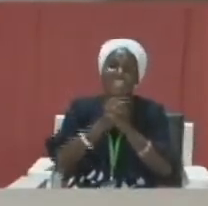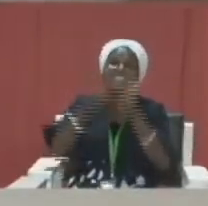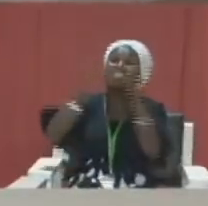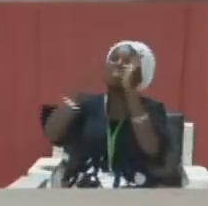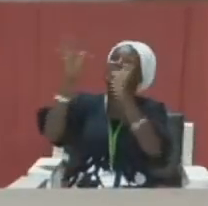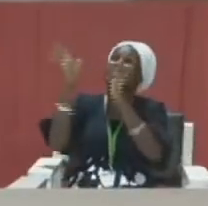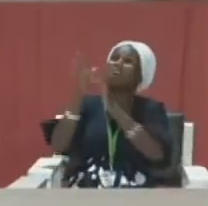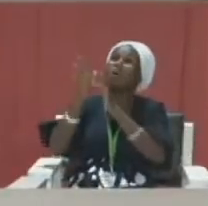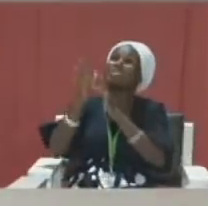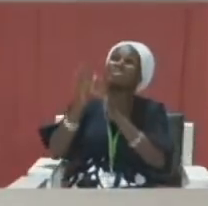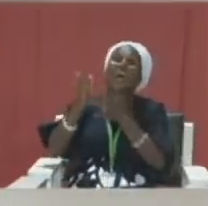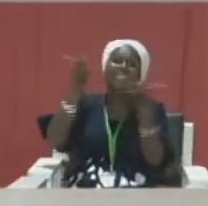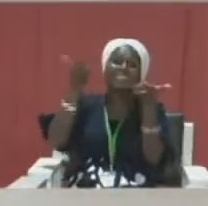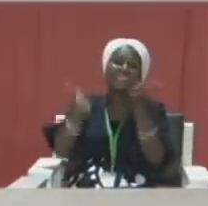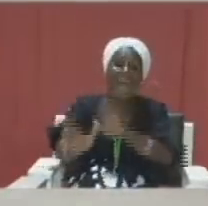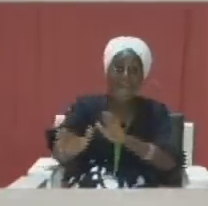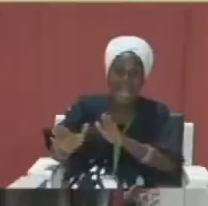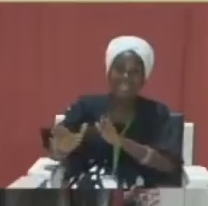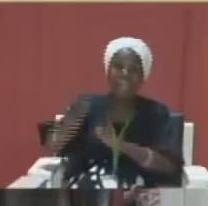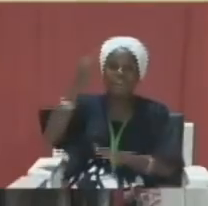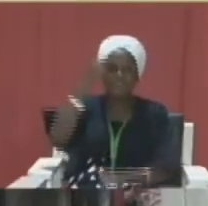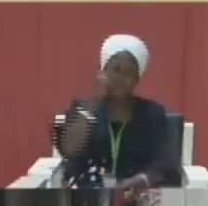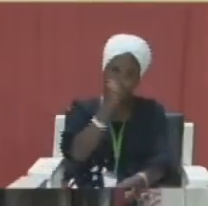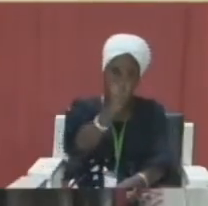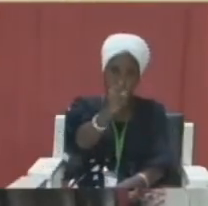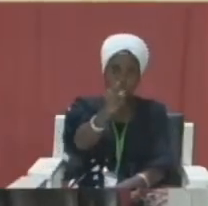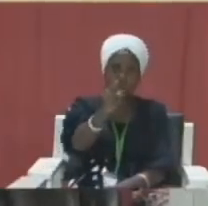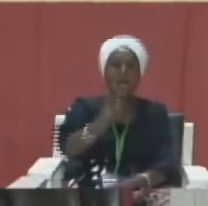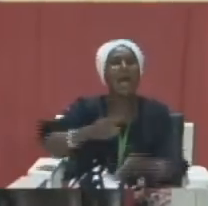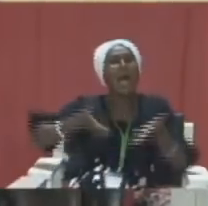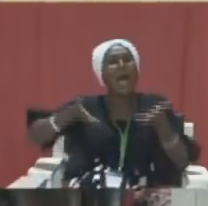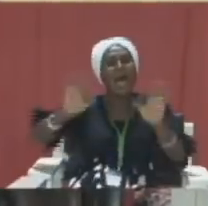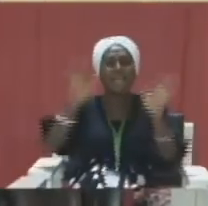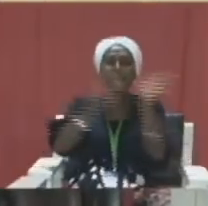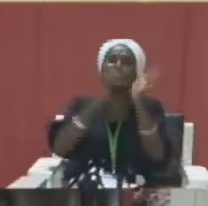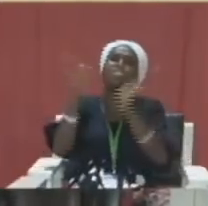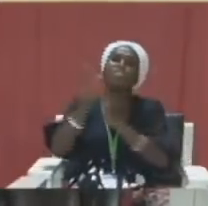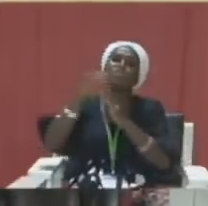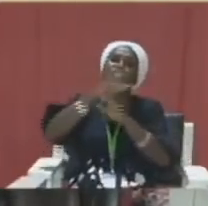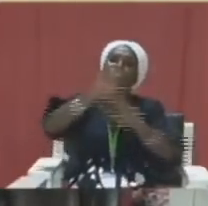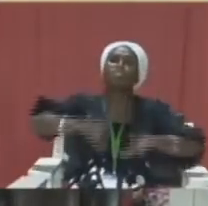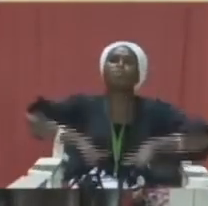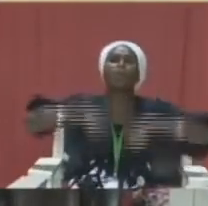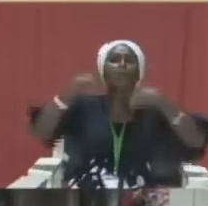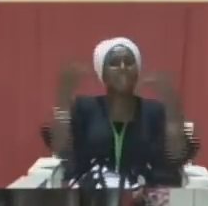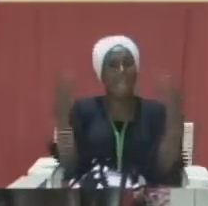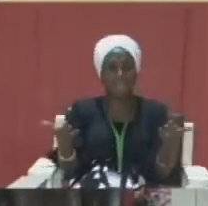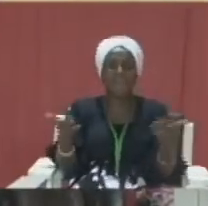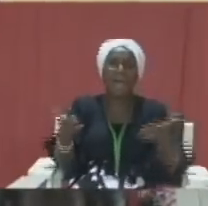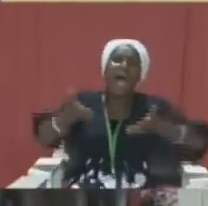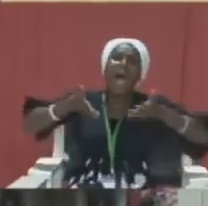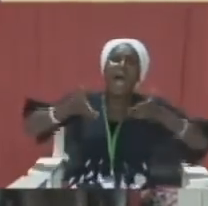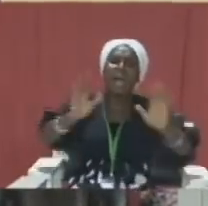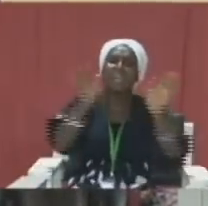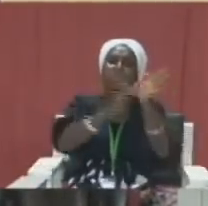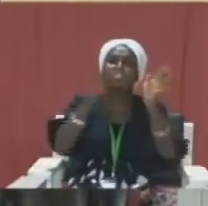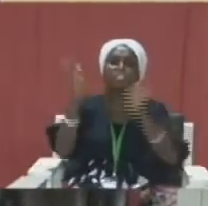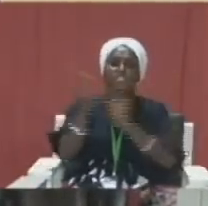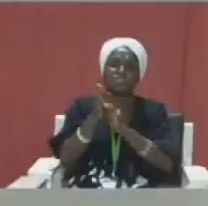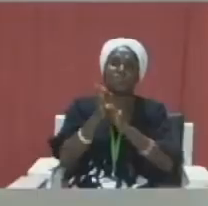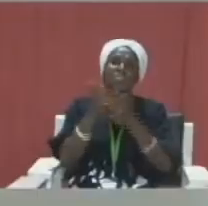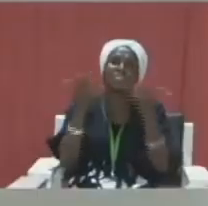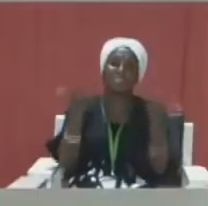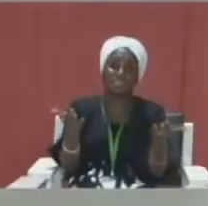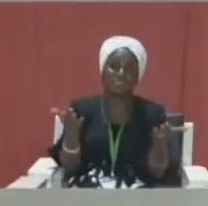yourself. Allow him to take away your sin. Two, please keep coming. If you want to come, keep